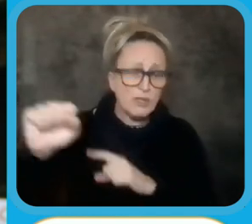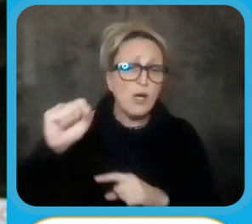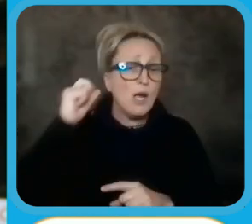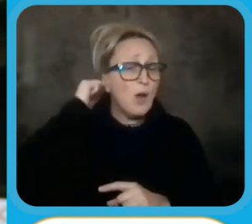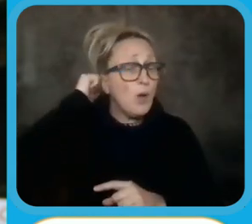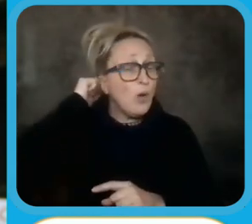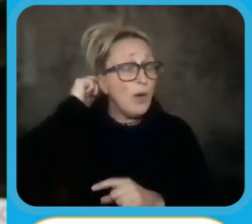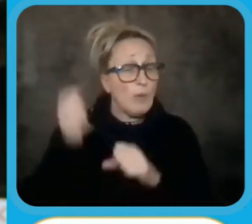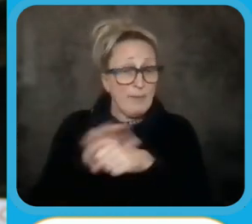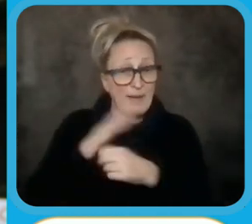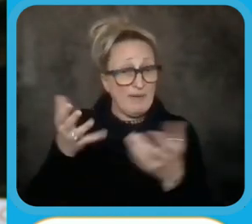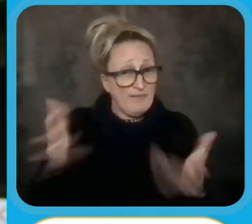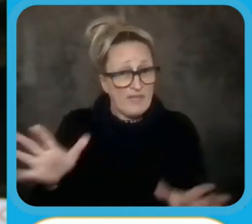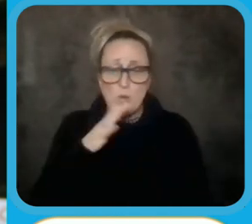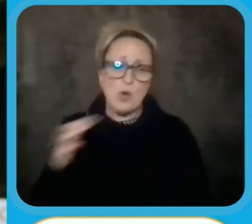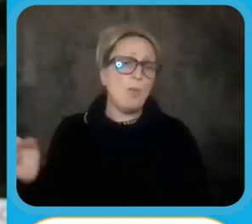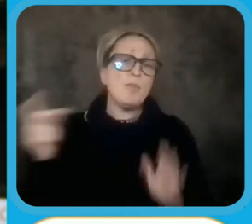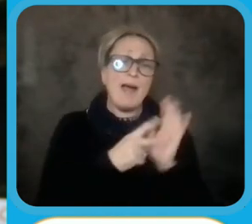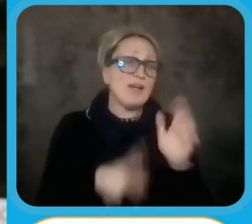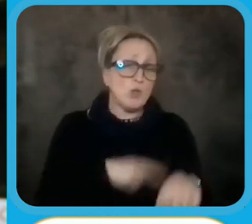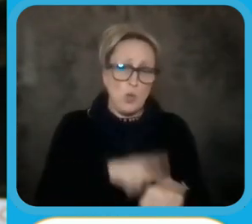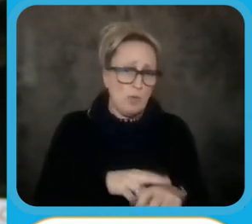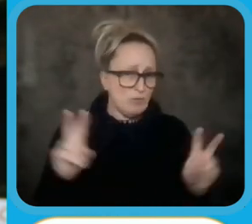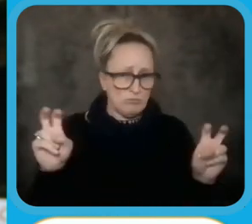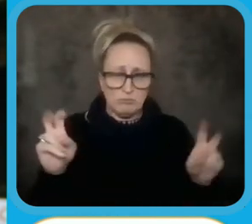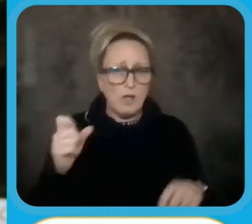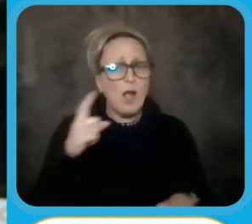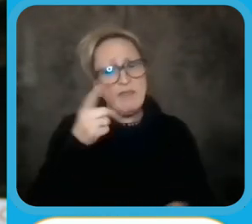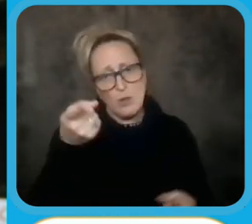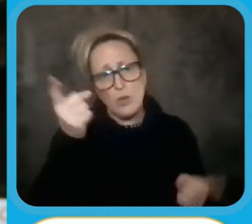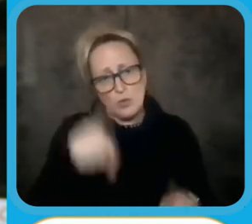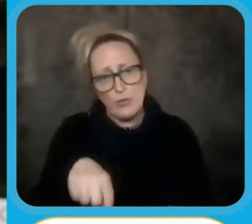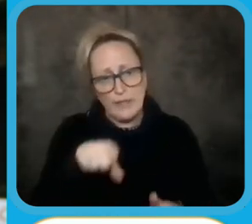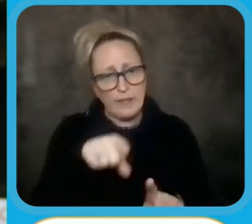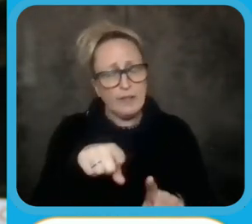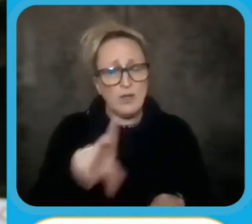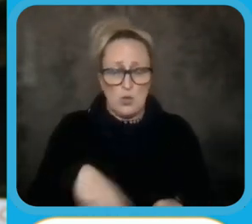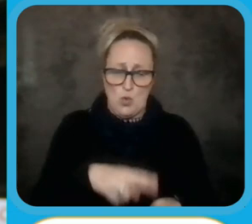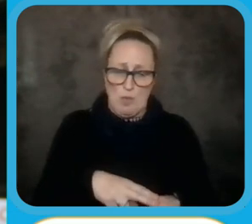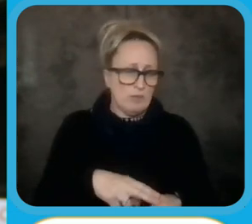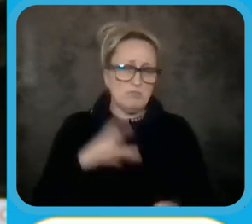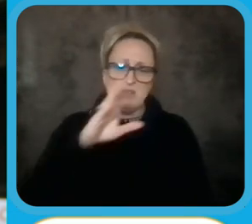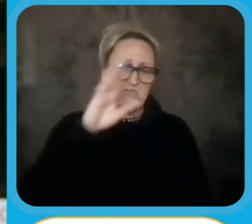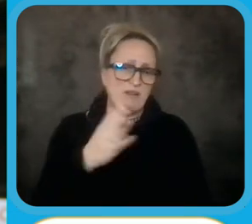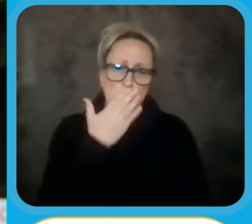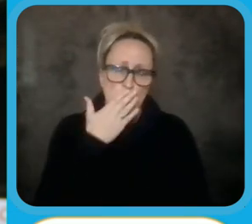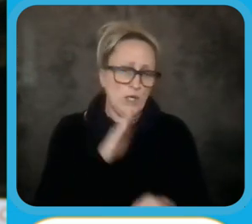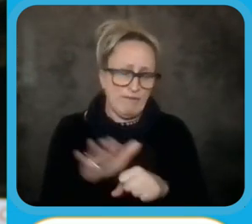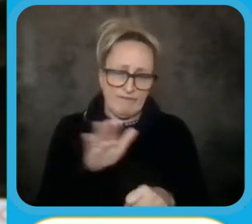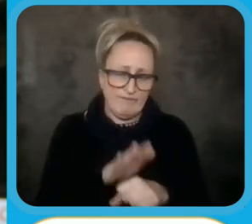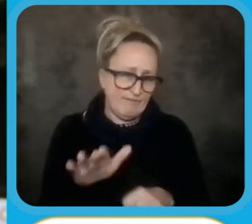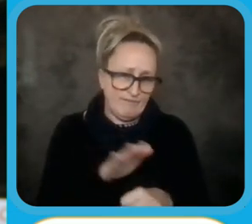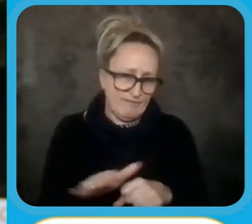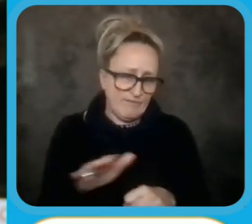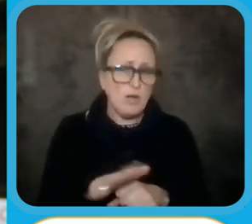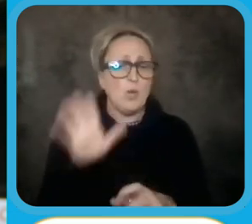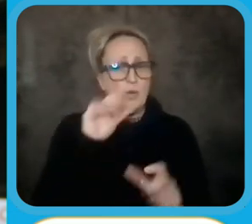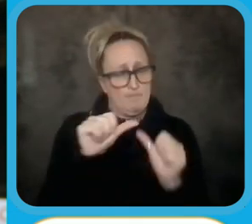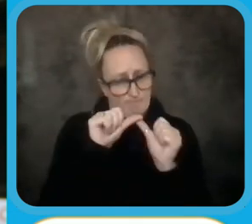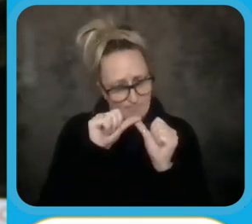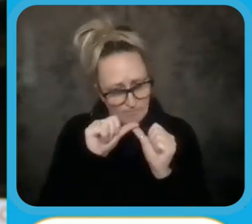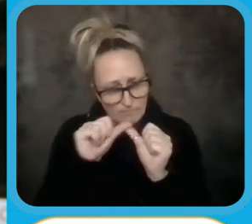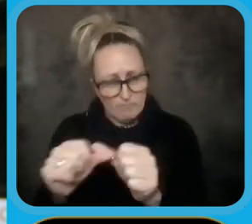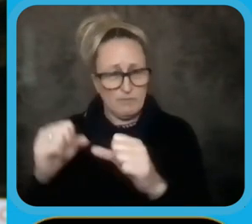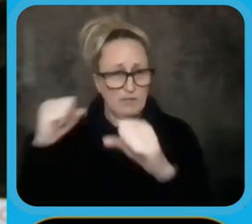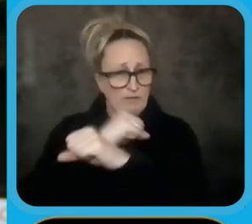ends, we're not gonna go back to normal. Because I think you would agree with me, normal was never good enough. We're going to continue to battle